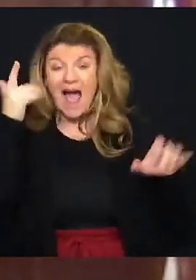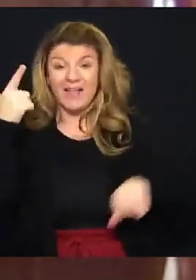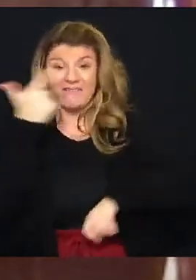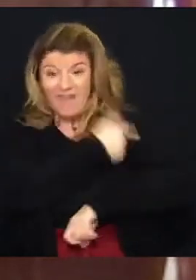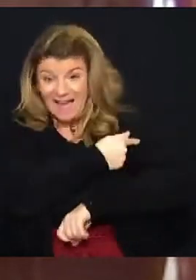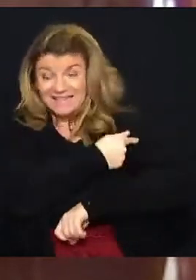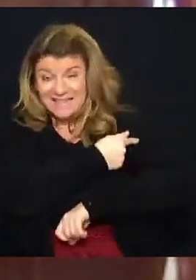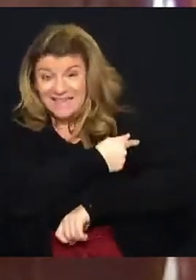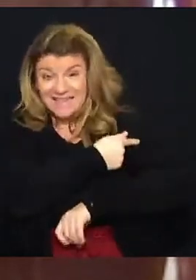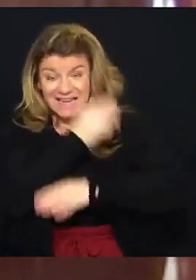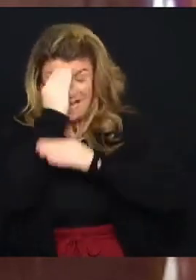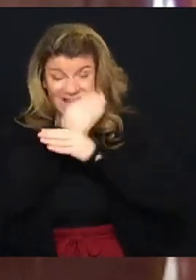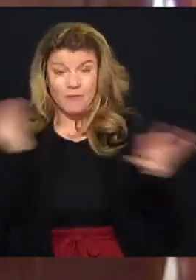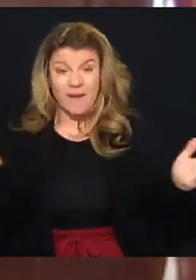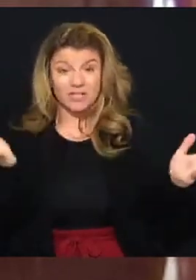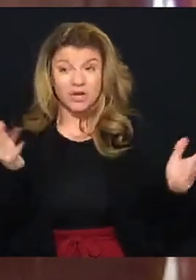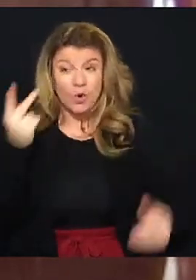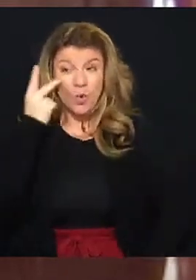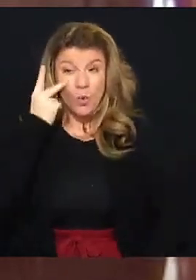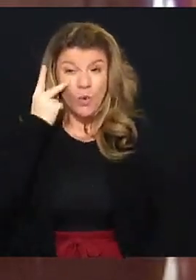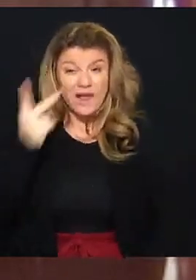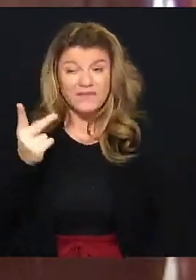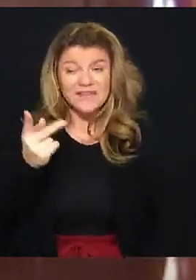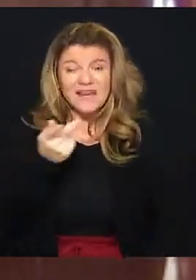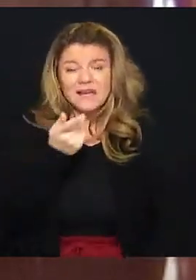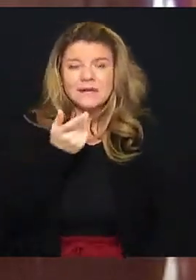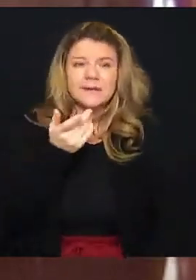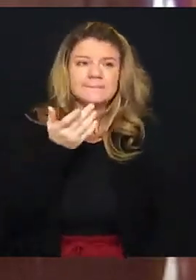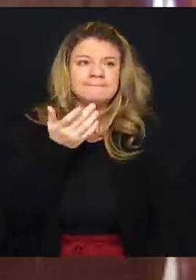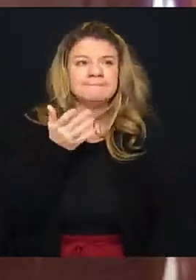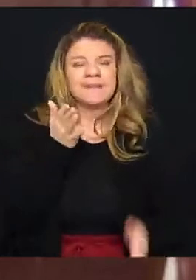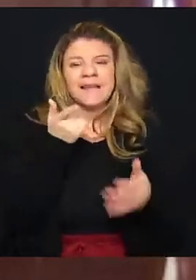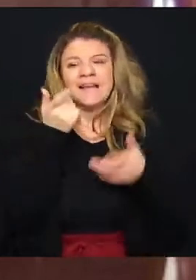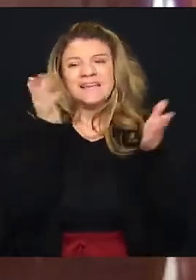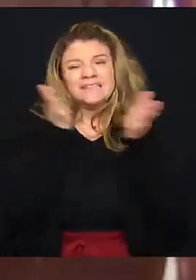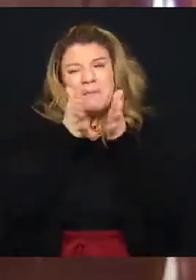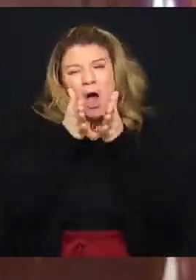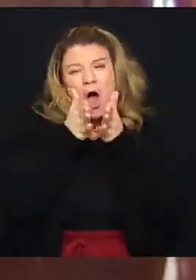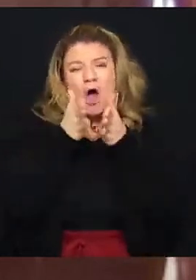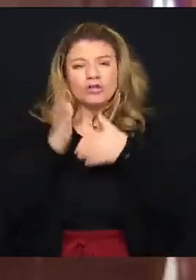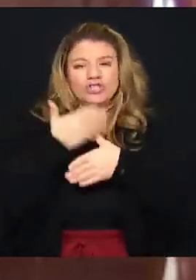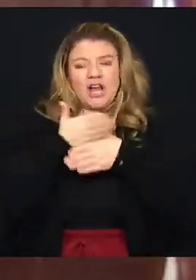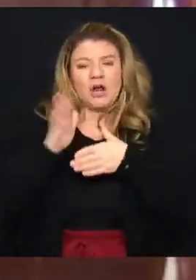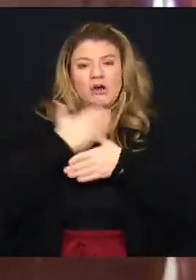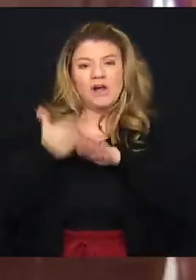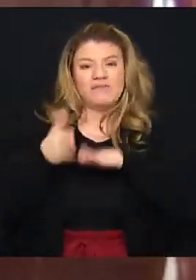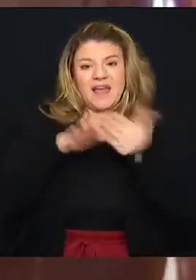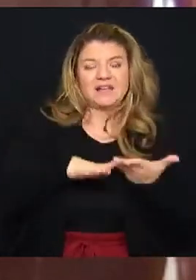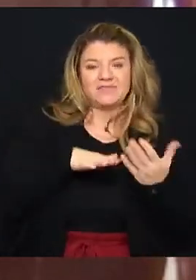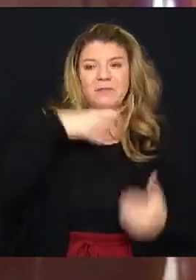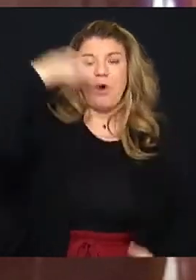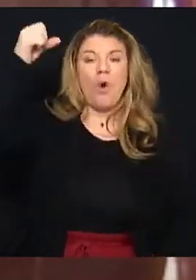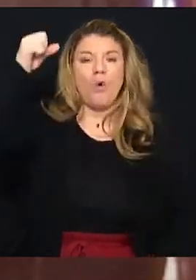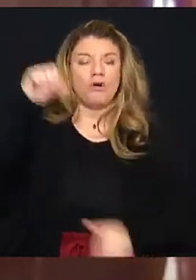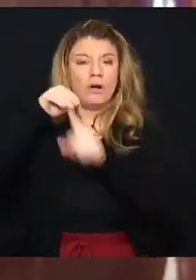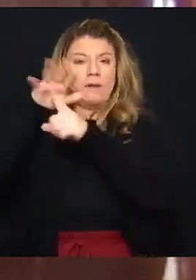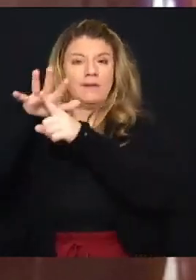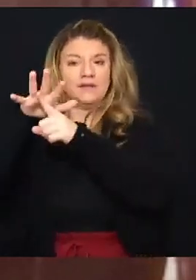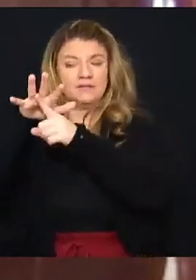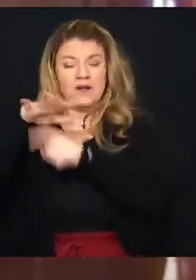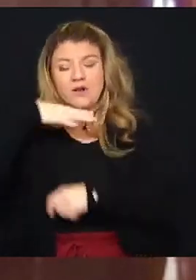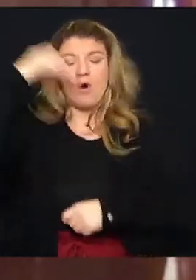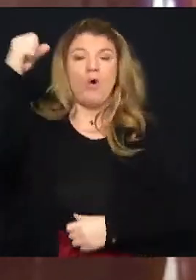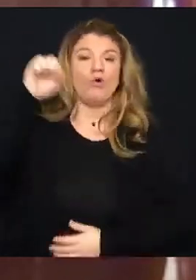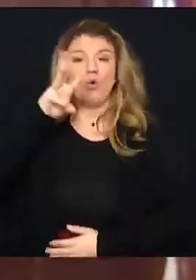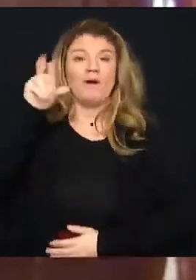vaccine uptake, that we have seen a smaller share of the deaths from older Americans and older